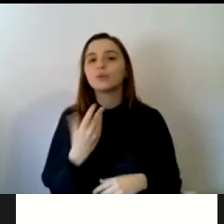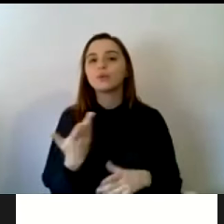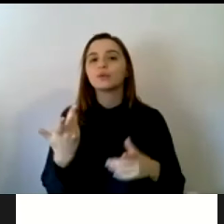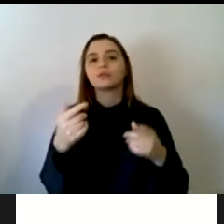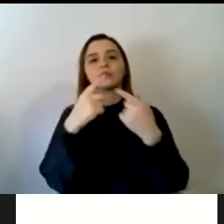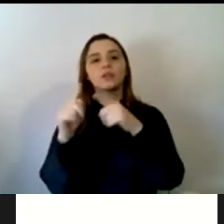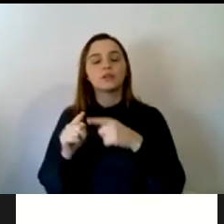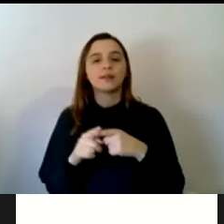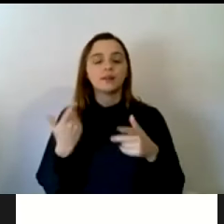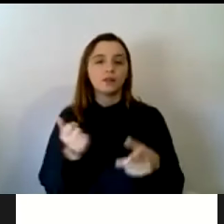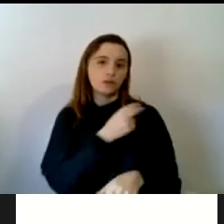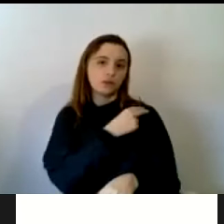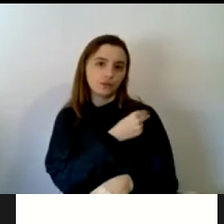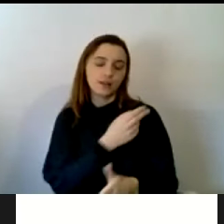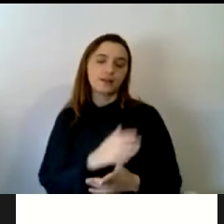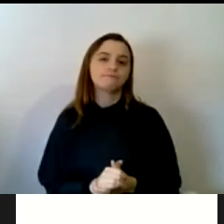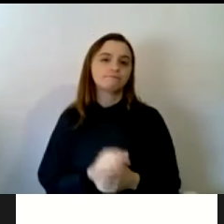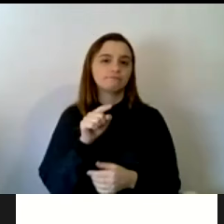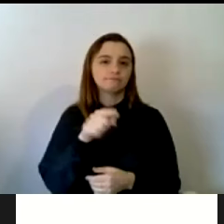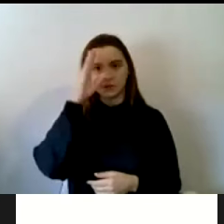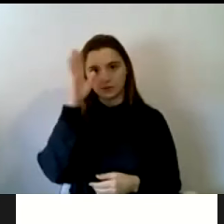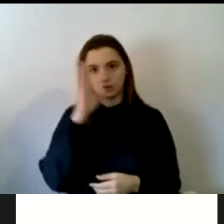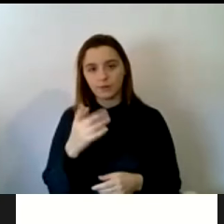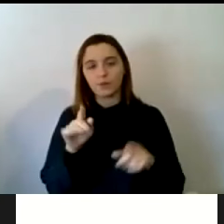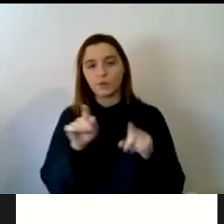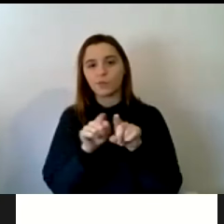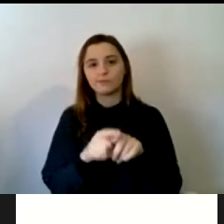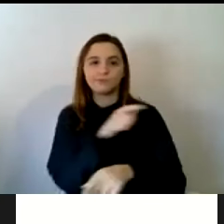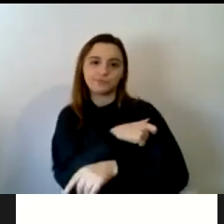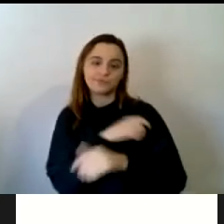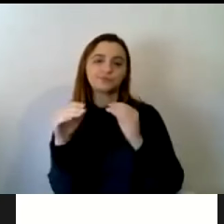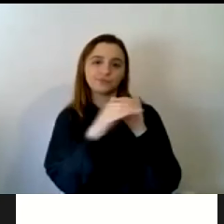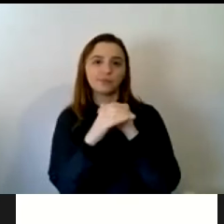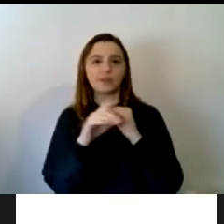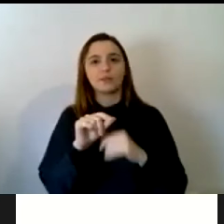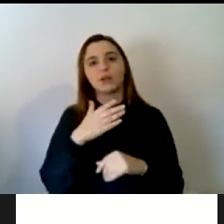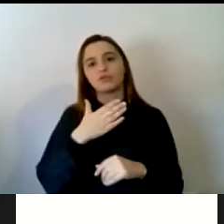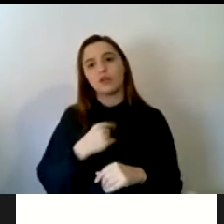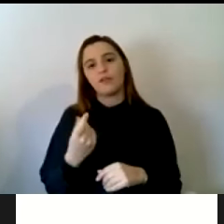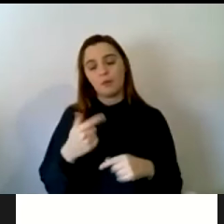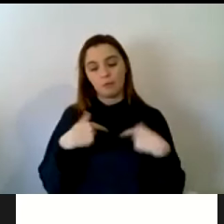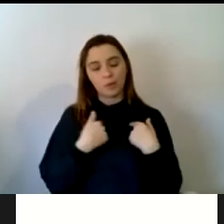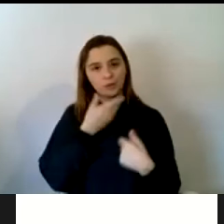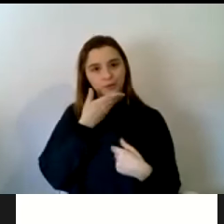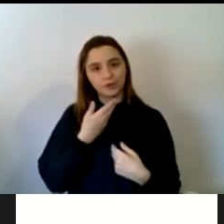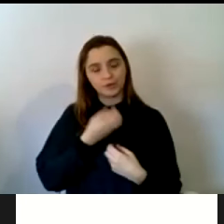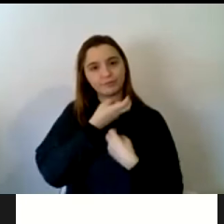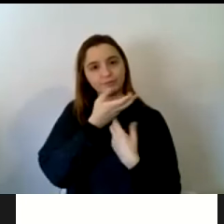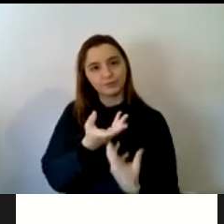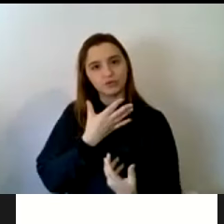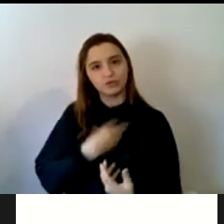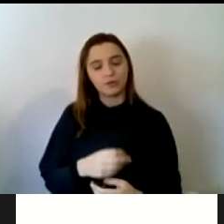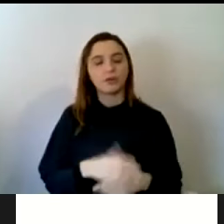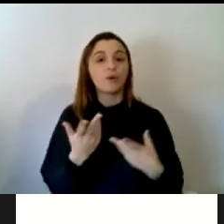UGLO partner universities what they know about equal representation and also to share their own experiences. So we're going to show you